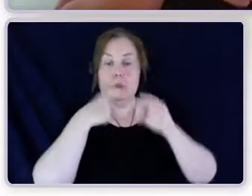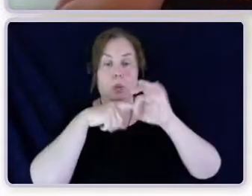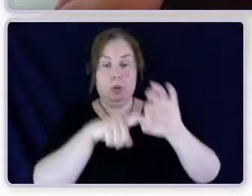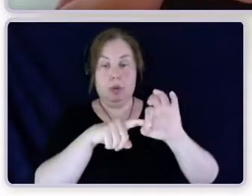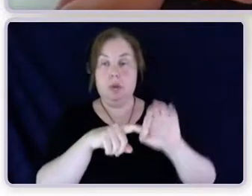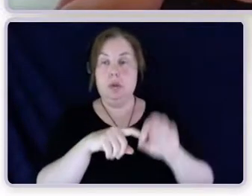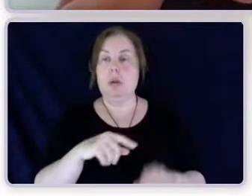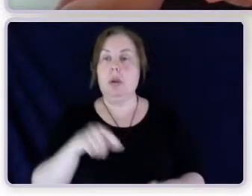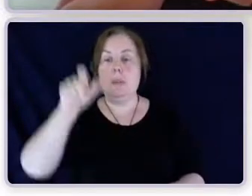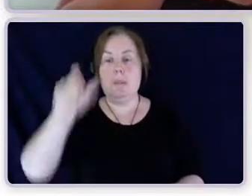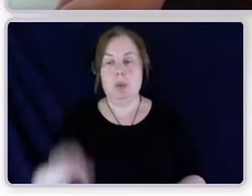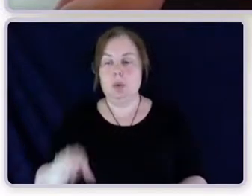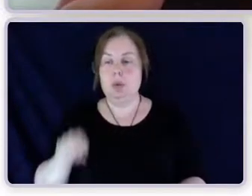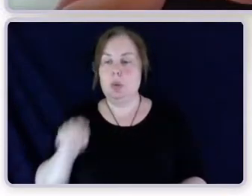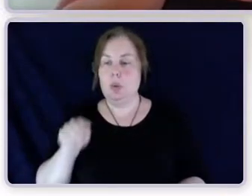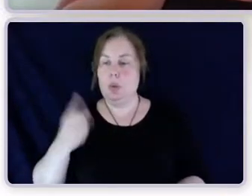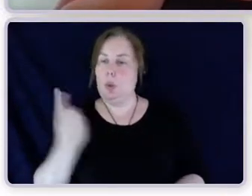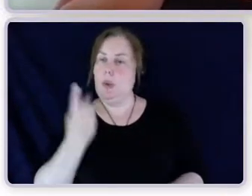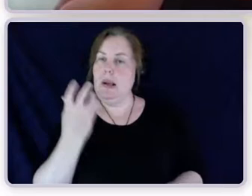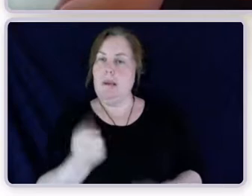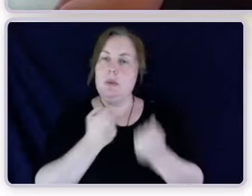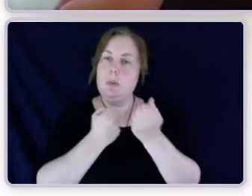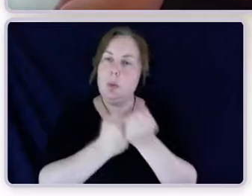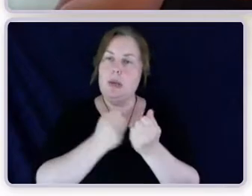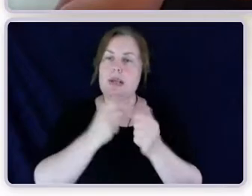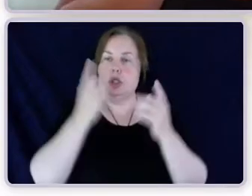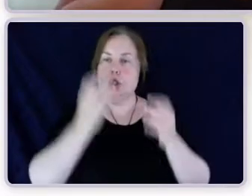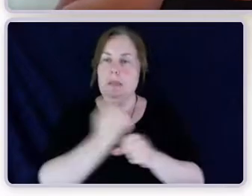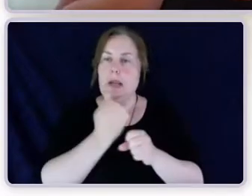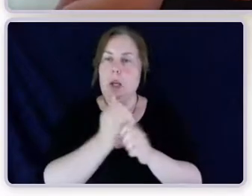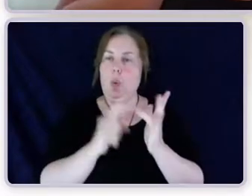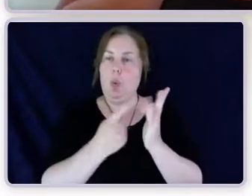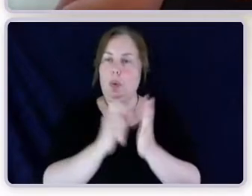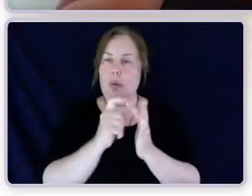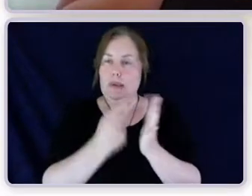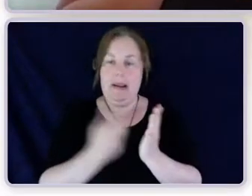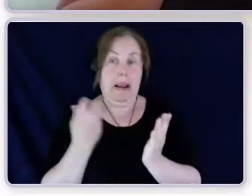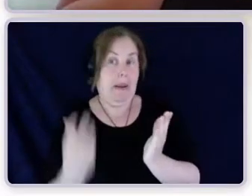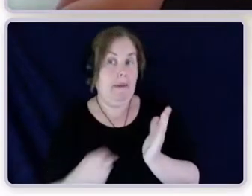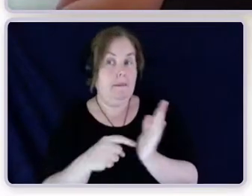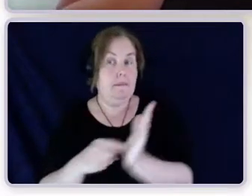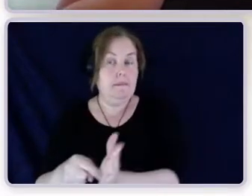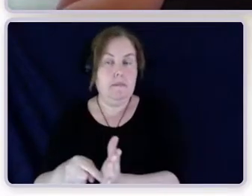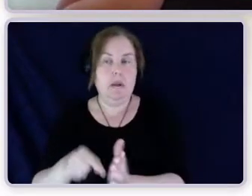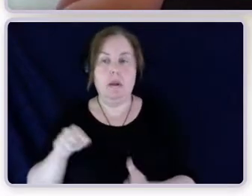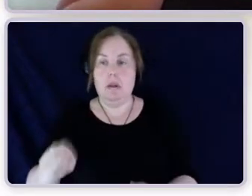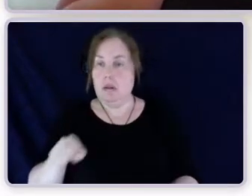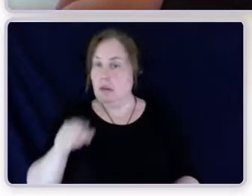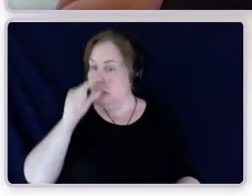supported decision-making order qualify them to be a plan nominee under the